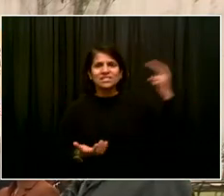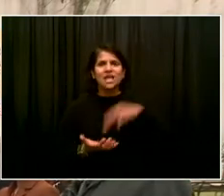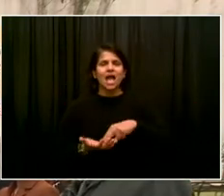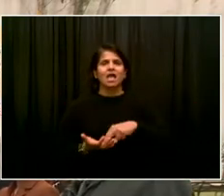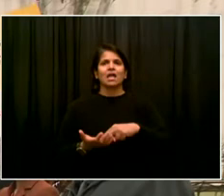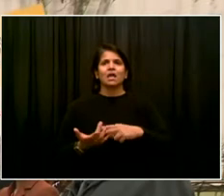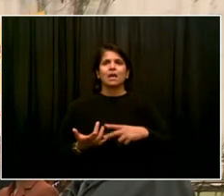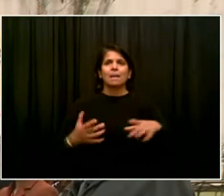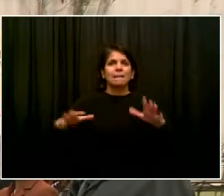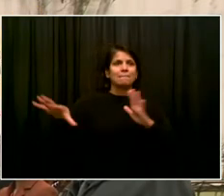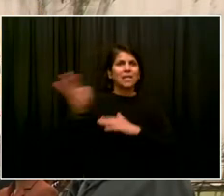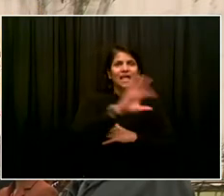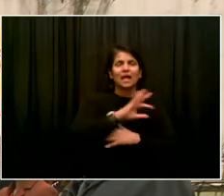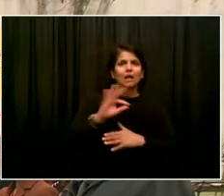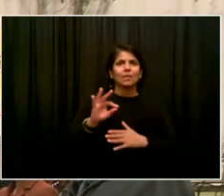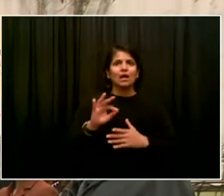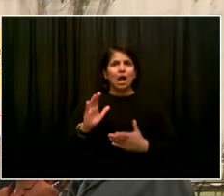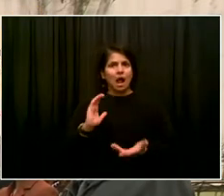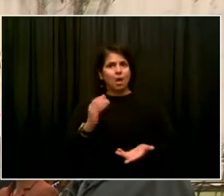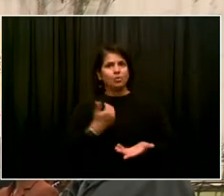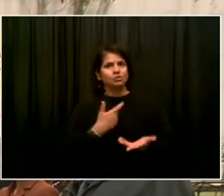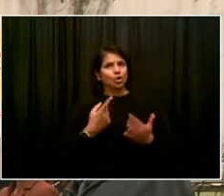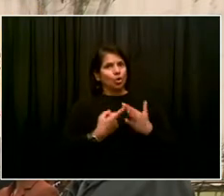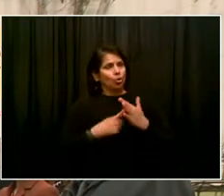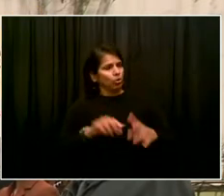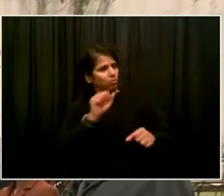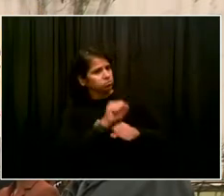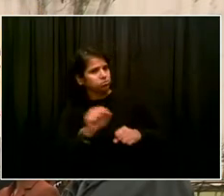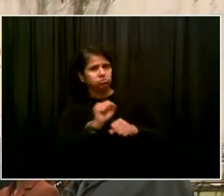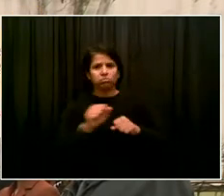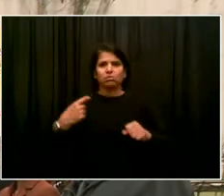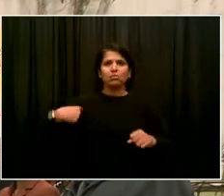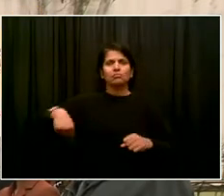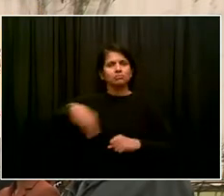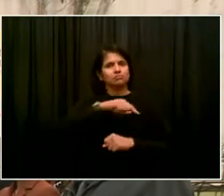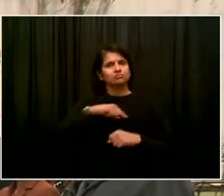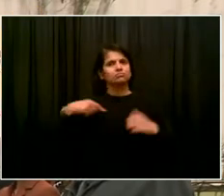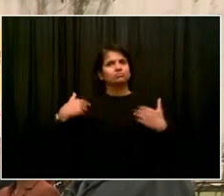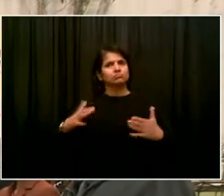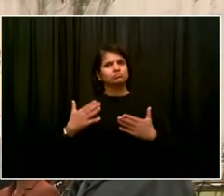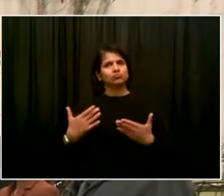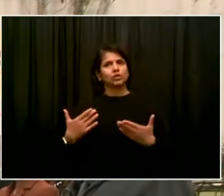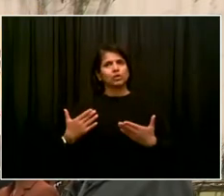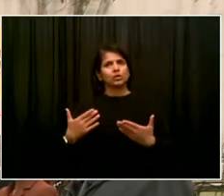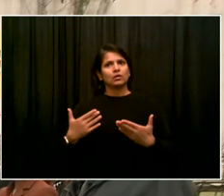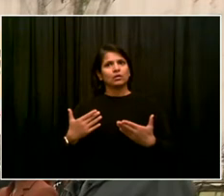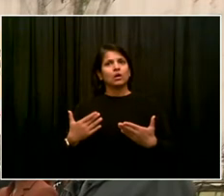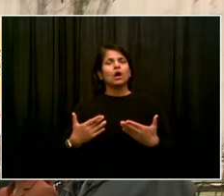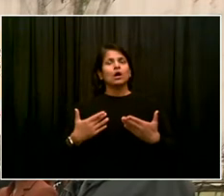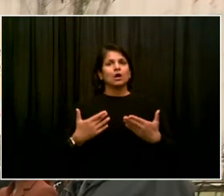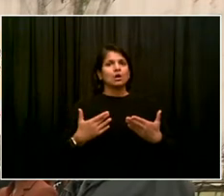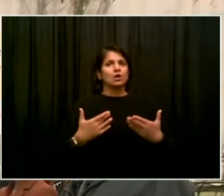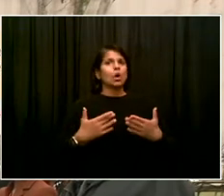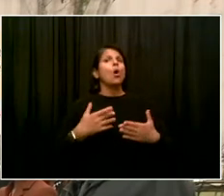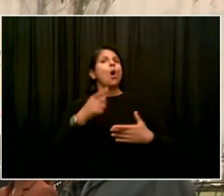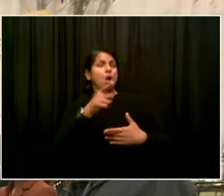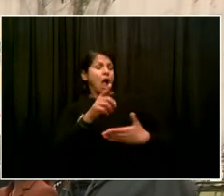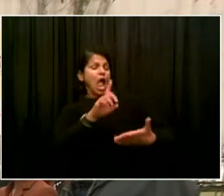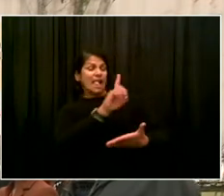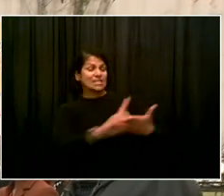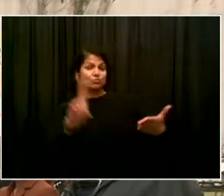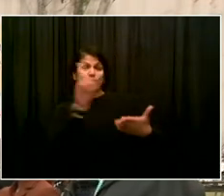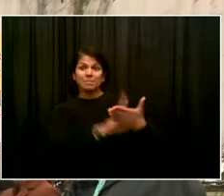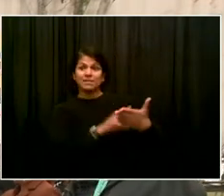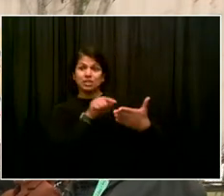forward and to do the work to begin to end structural racism here in New York City. In just a few minutes, I, along with my